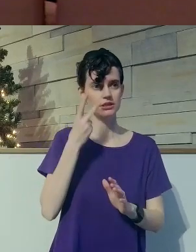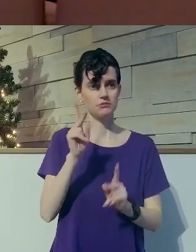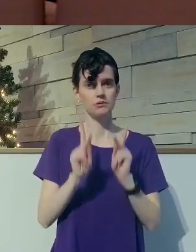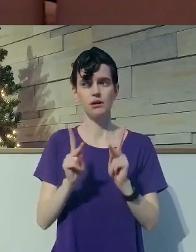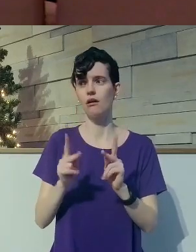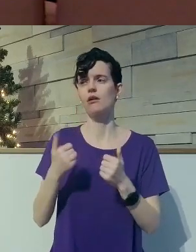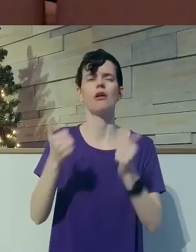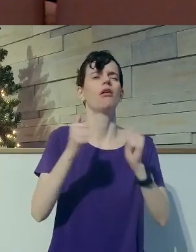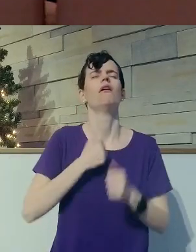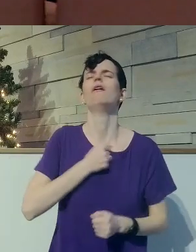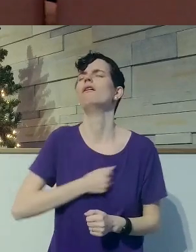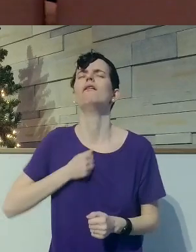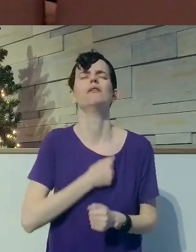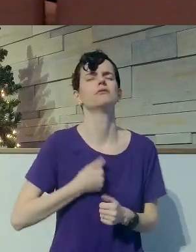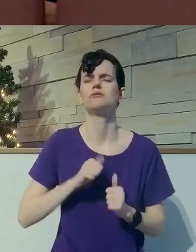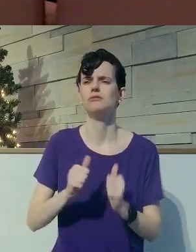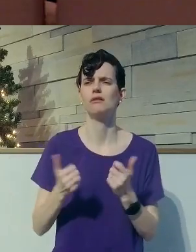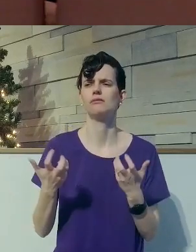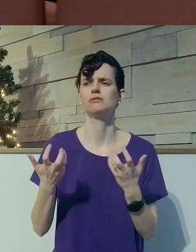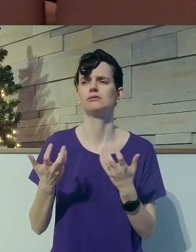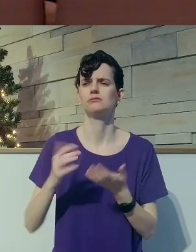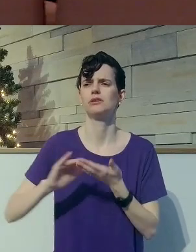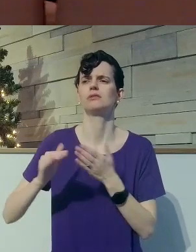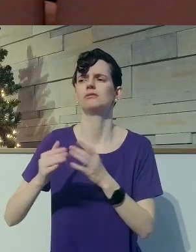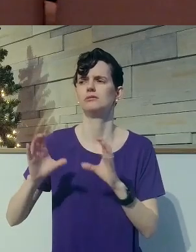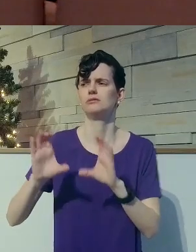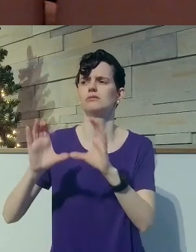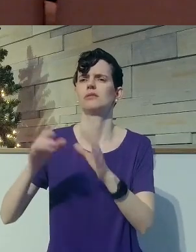and trying to say, I'm sorry, and trying to make up for what the wrongs have been done.